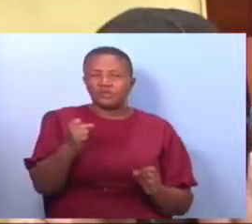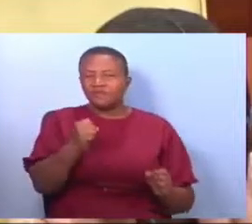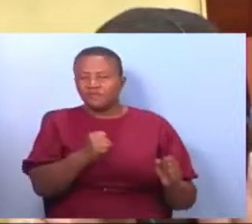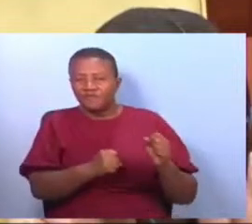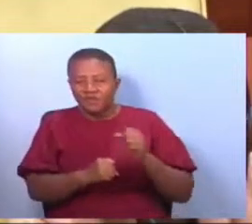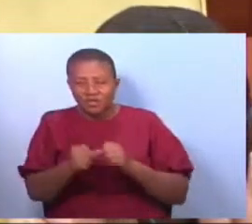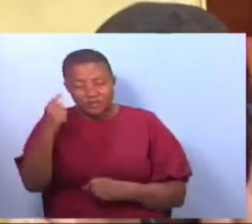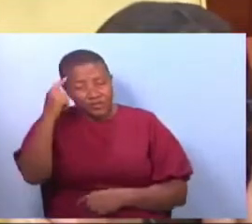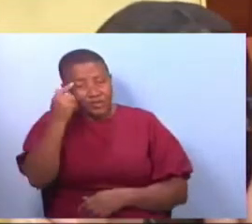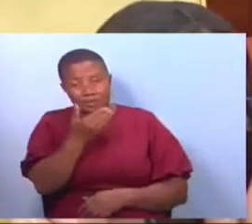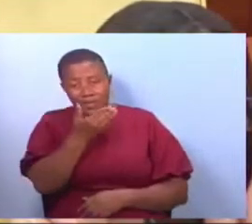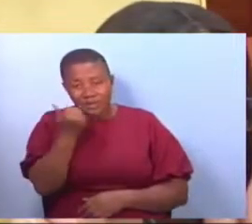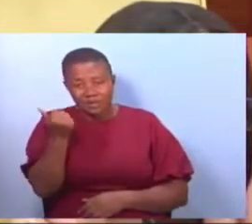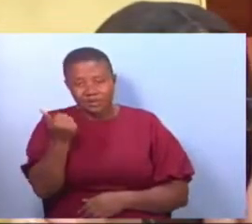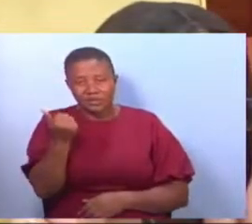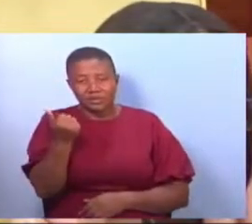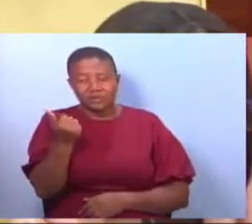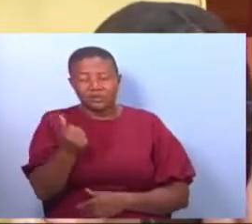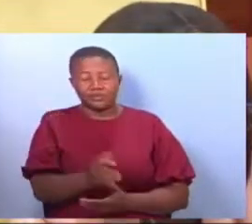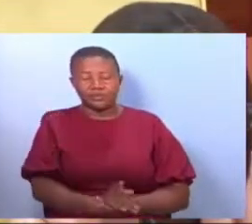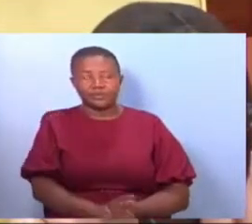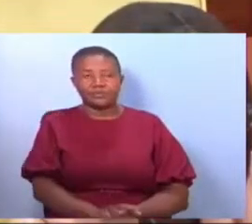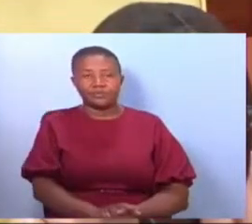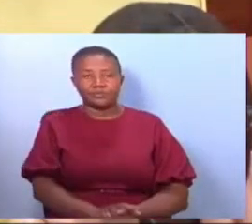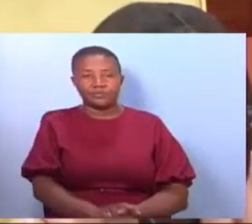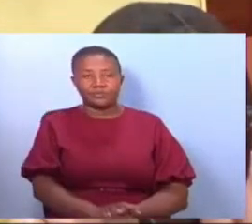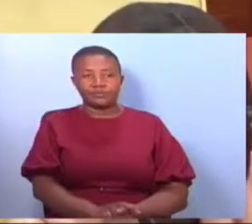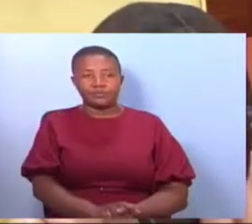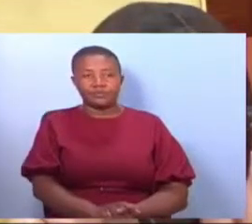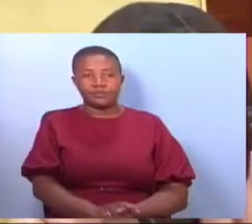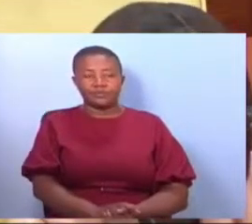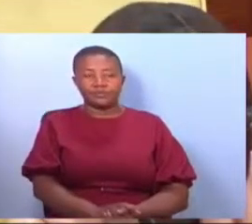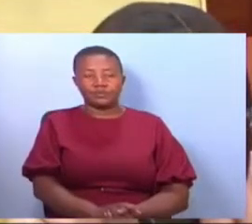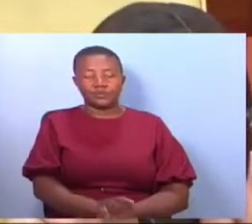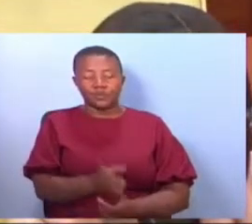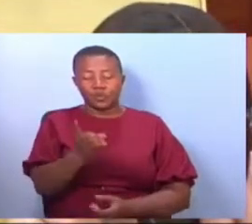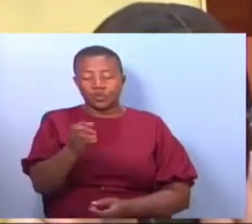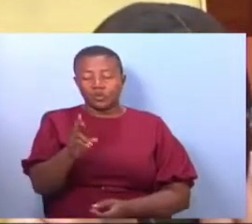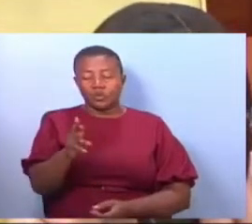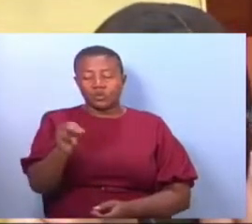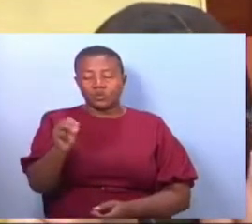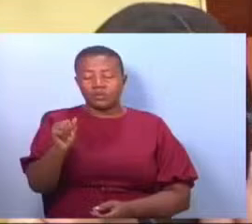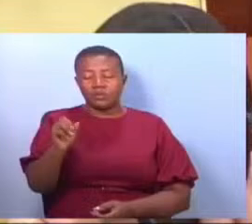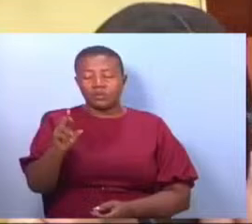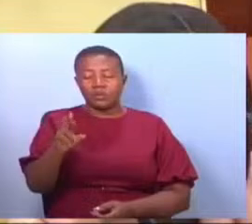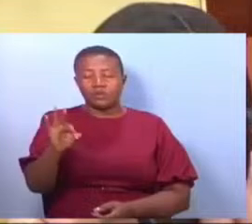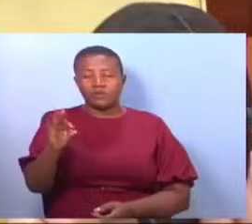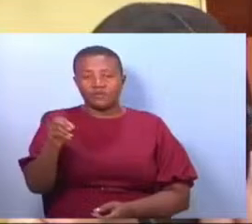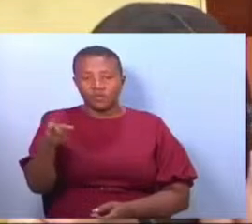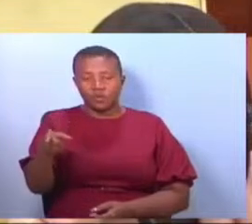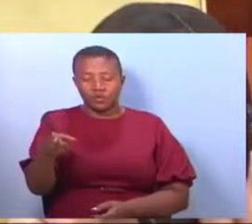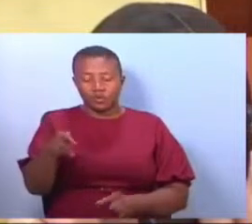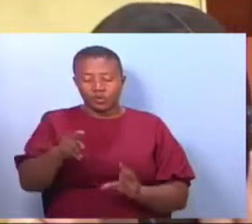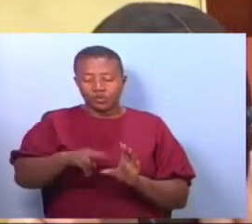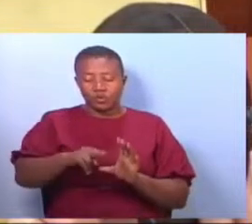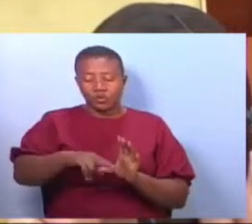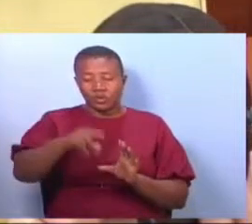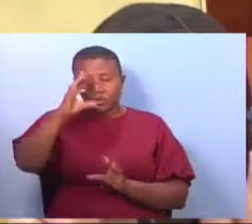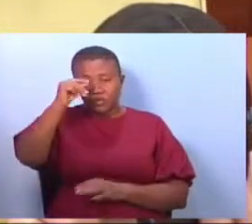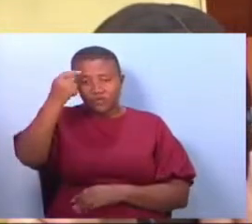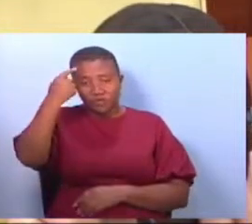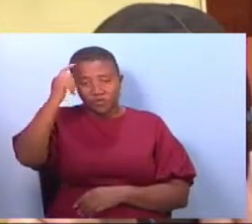believed was right and good for the good people of this country. Mr. Speaker, Dr. Malfoy was also the chairman for the